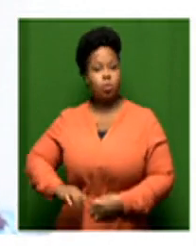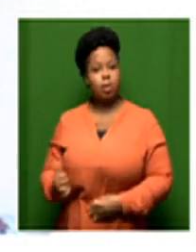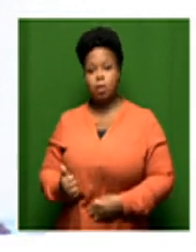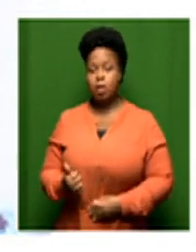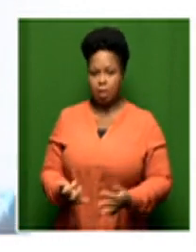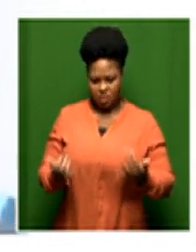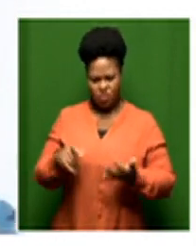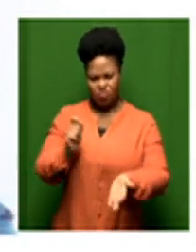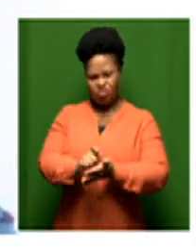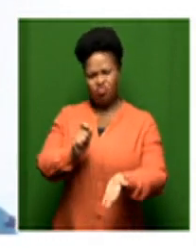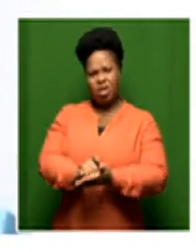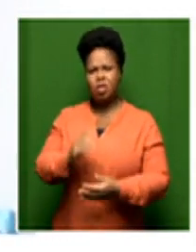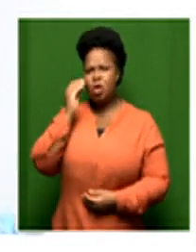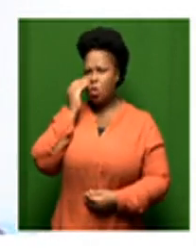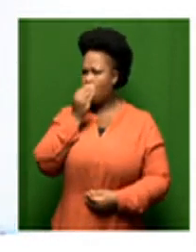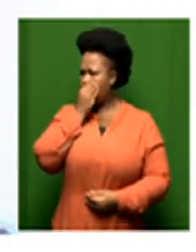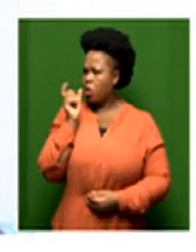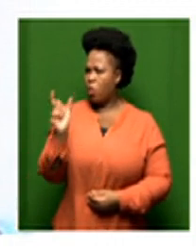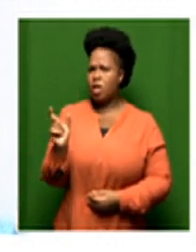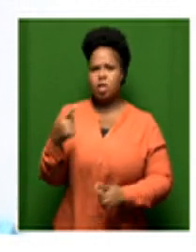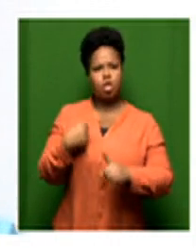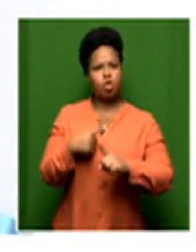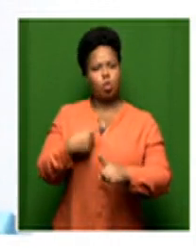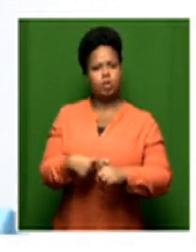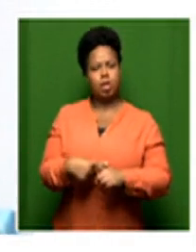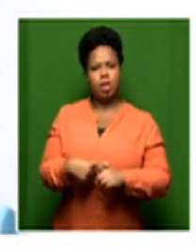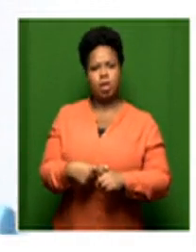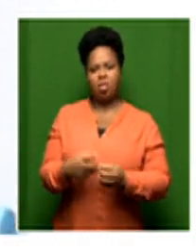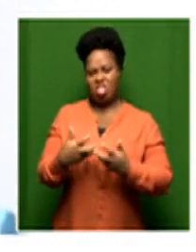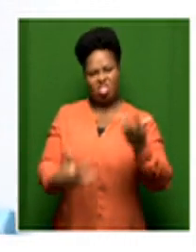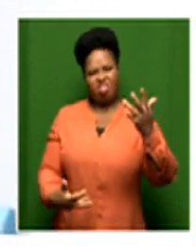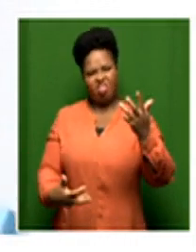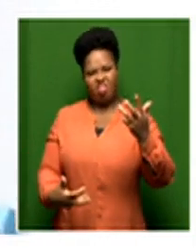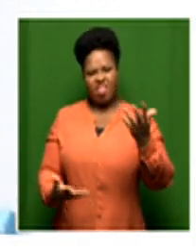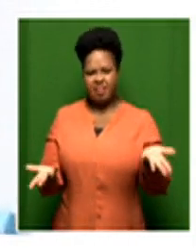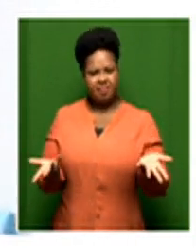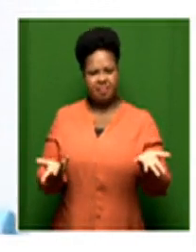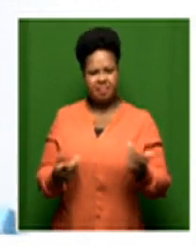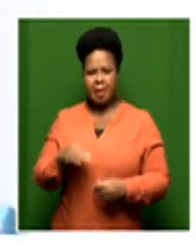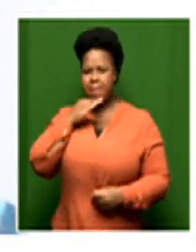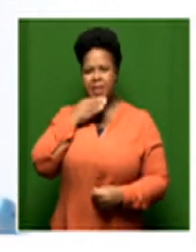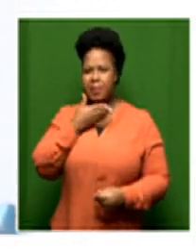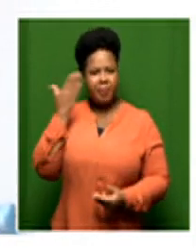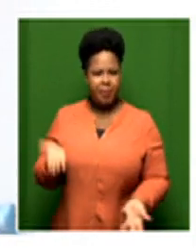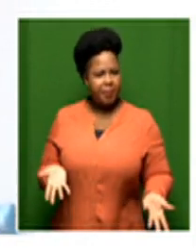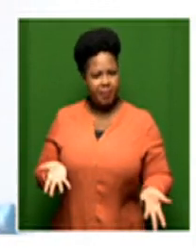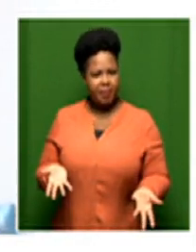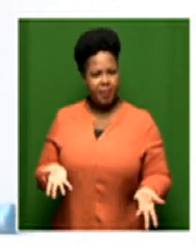Therefore, writing a Khoi word in isiXhosa distort the whole reasoning